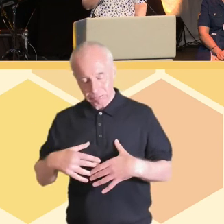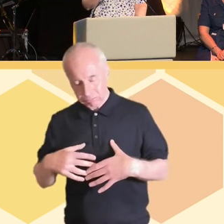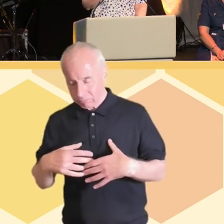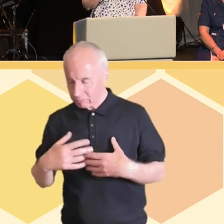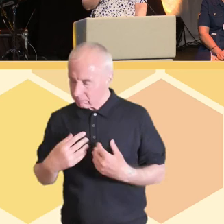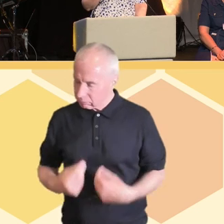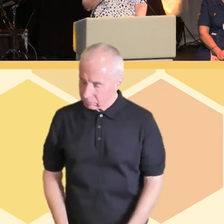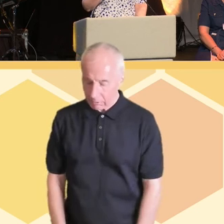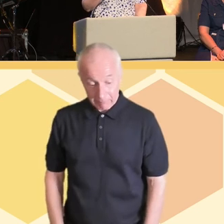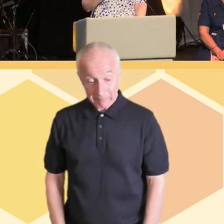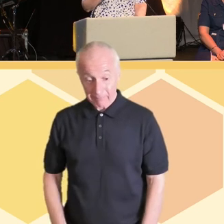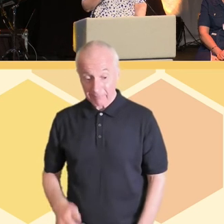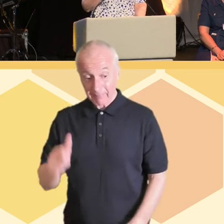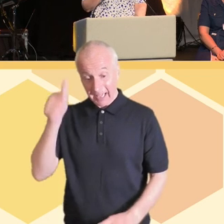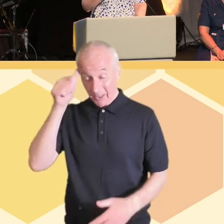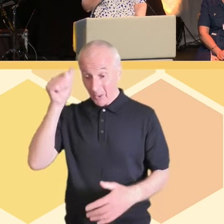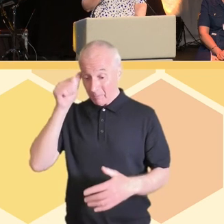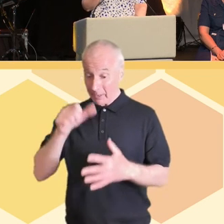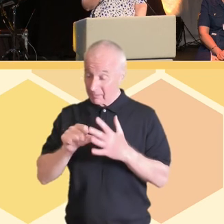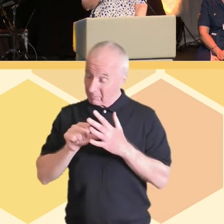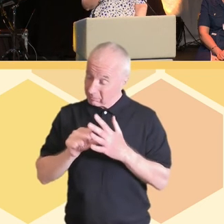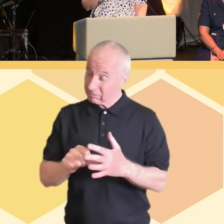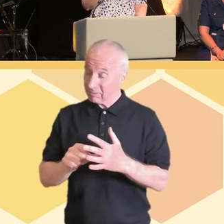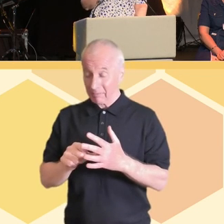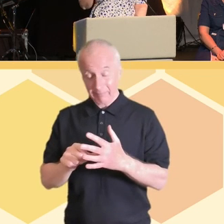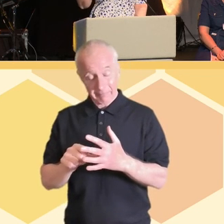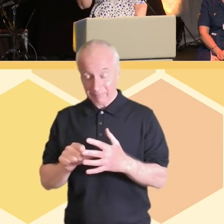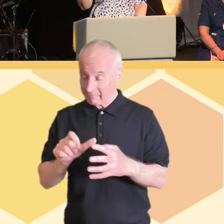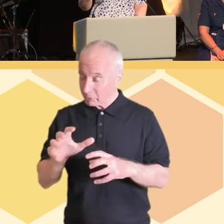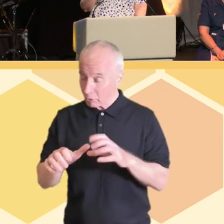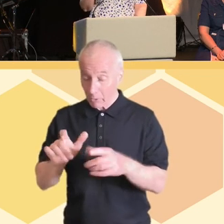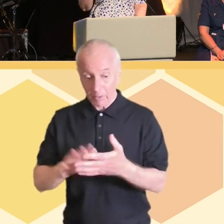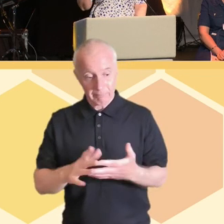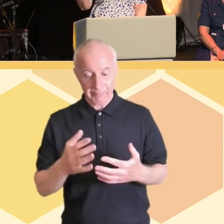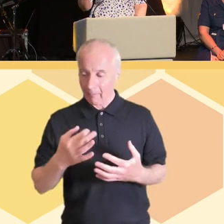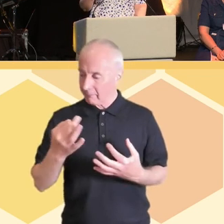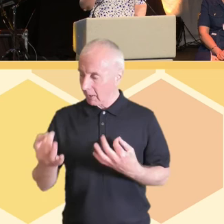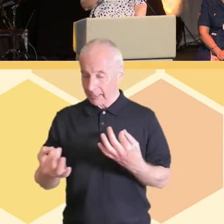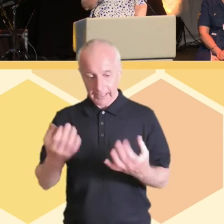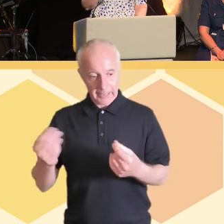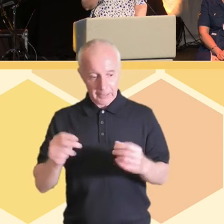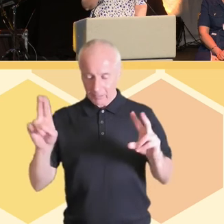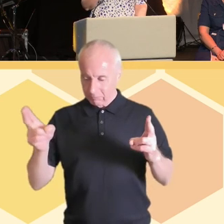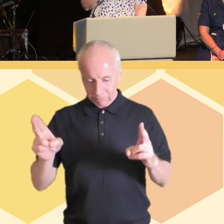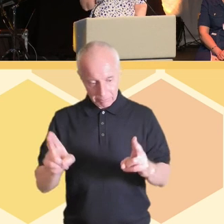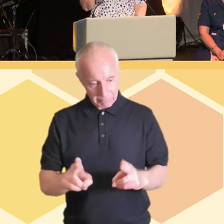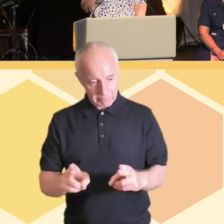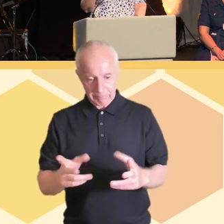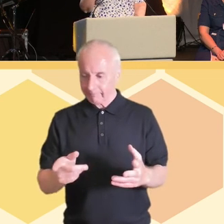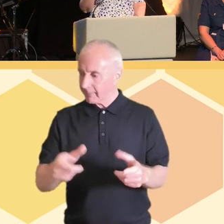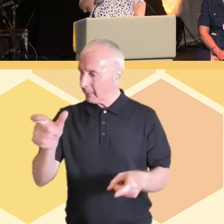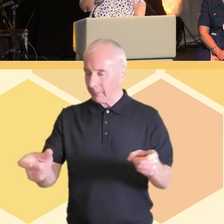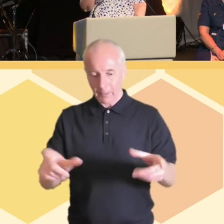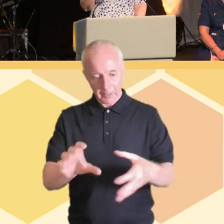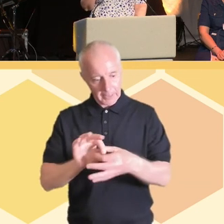tough. We hear about the lack of volunteers, about our congregations and how people are engaging. We hear